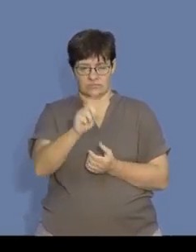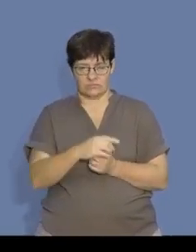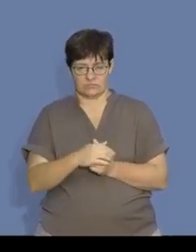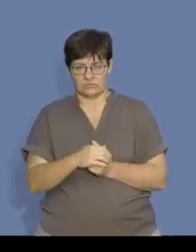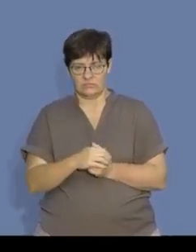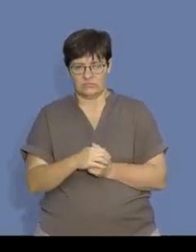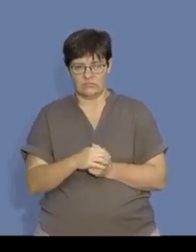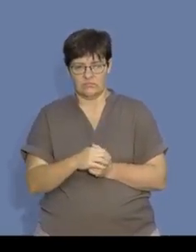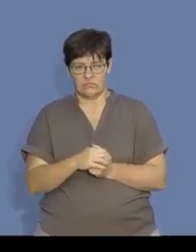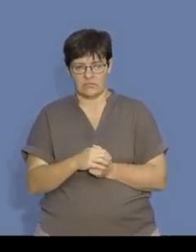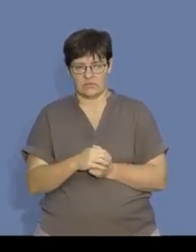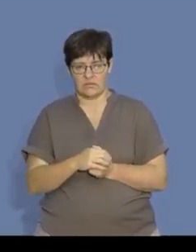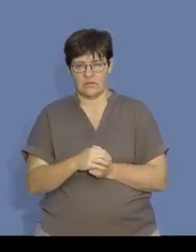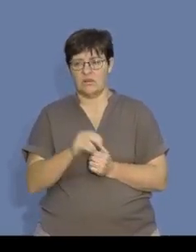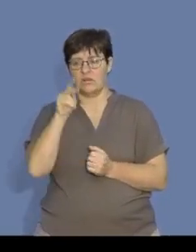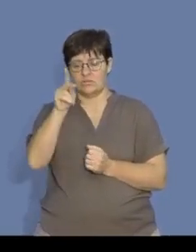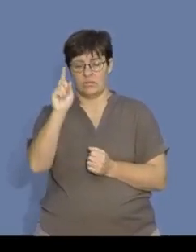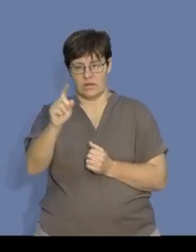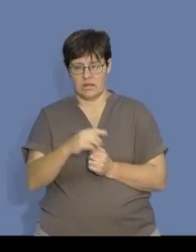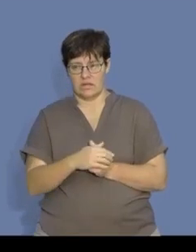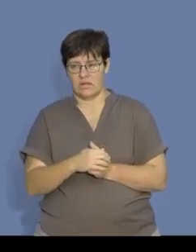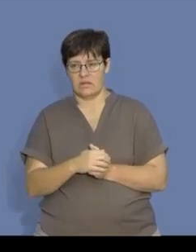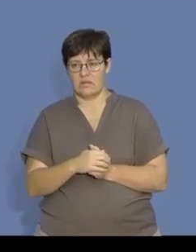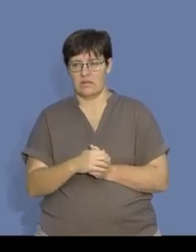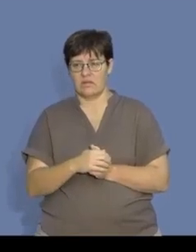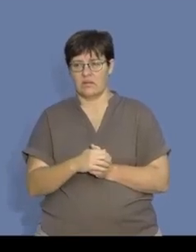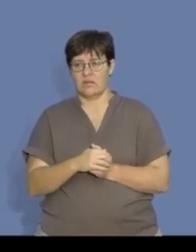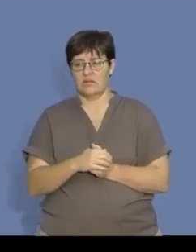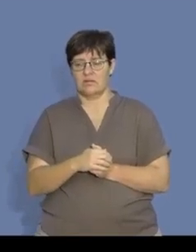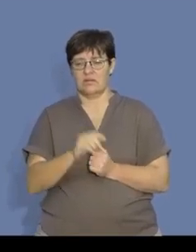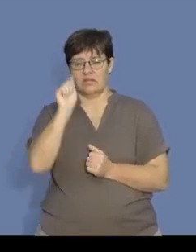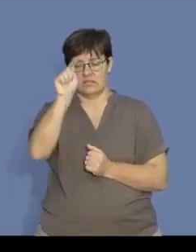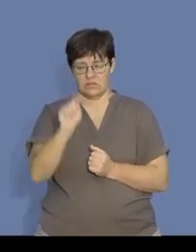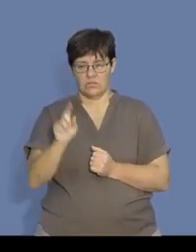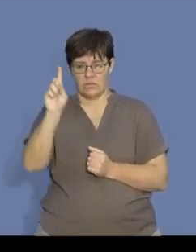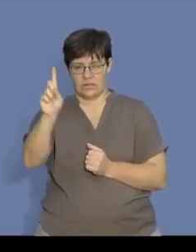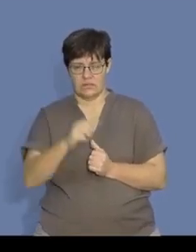3:1, right? Or 3:1:1. Let's say that properly. It's